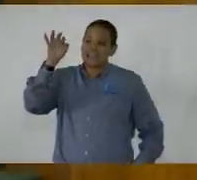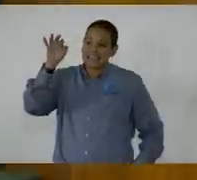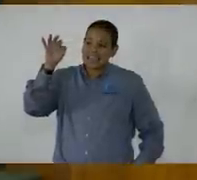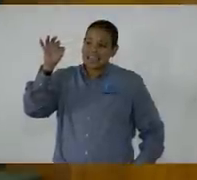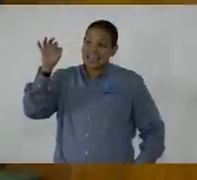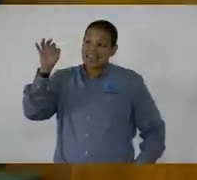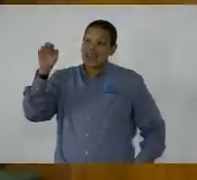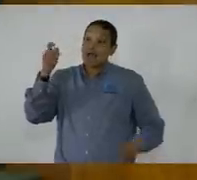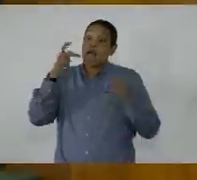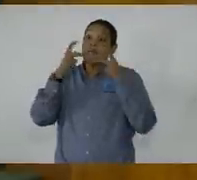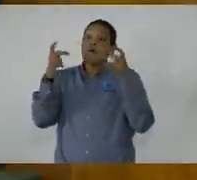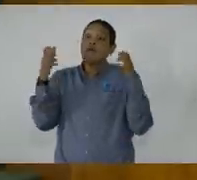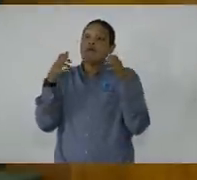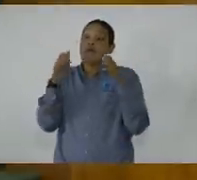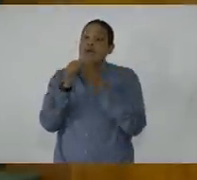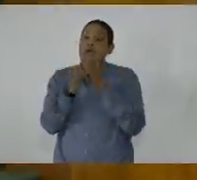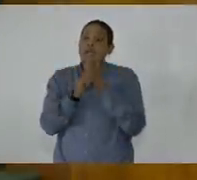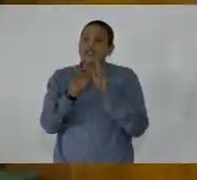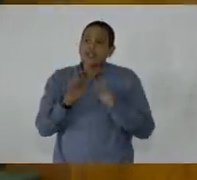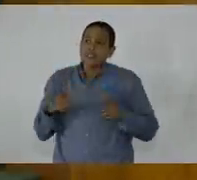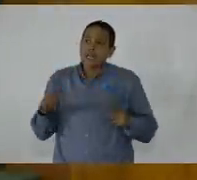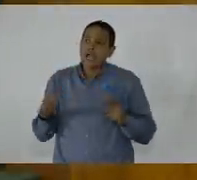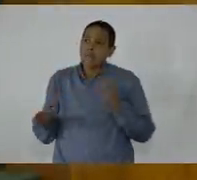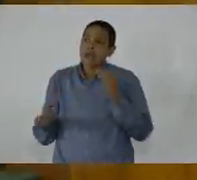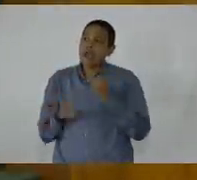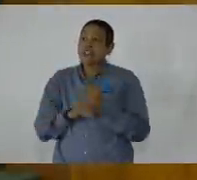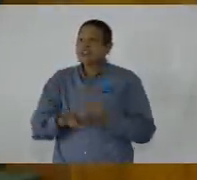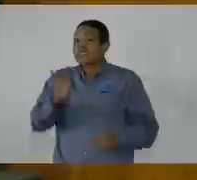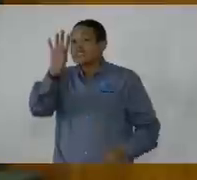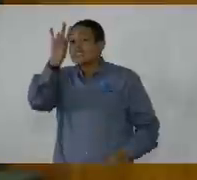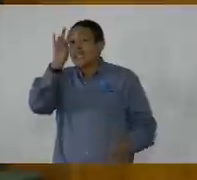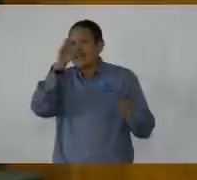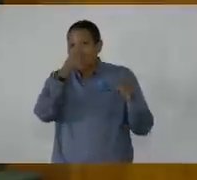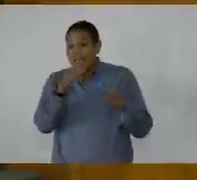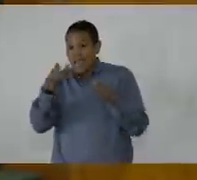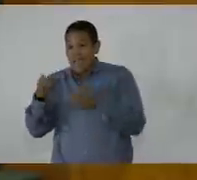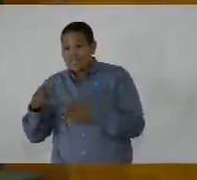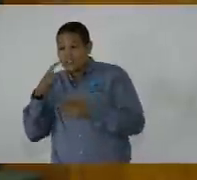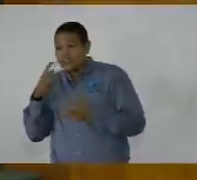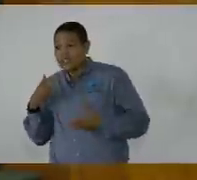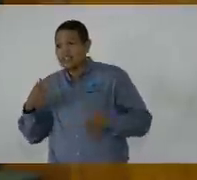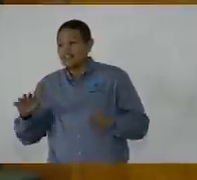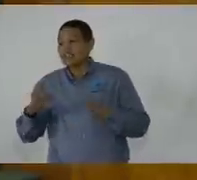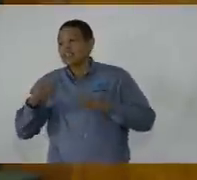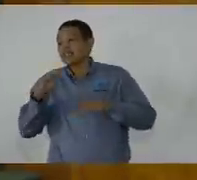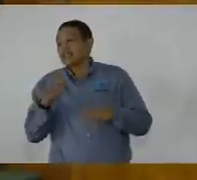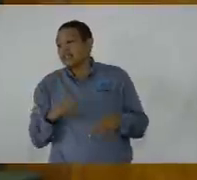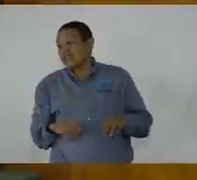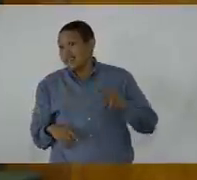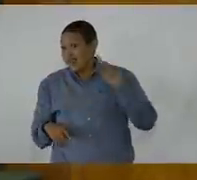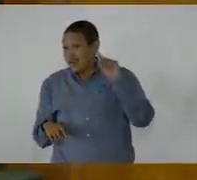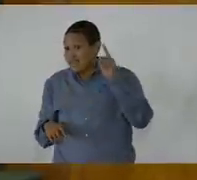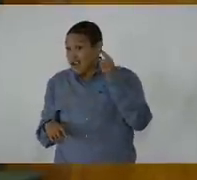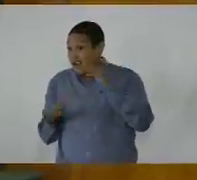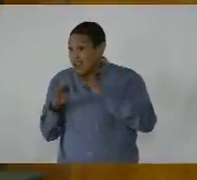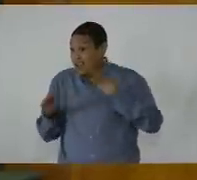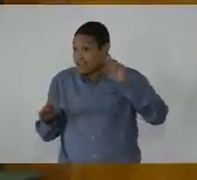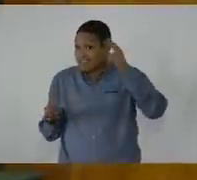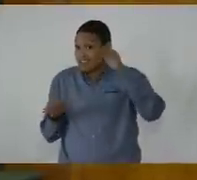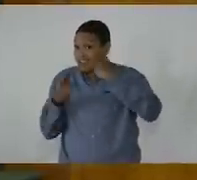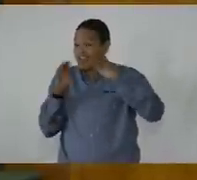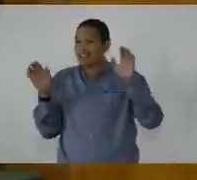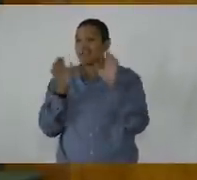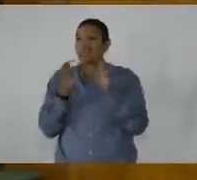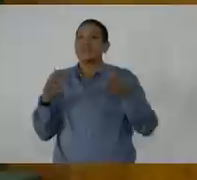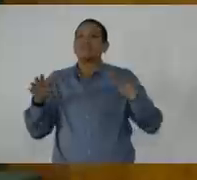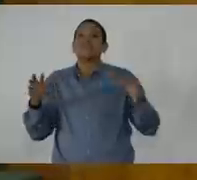sector agencies. An additional 7 entities have completed stage 1 and 2 certification